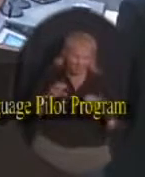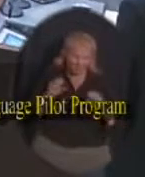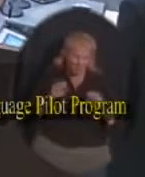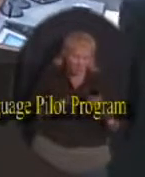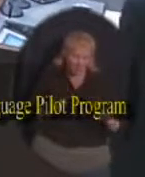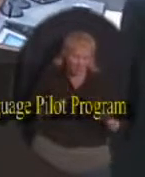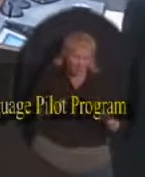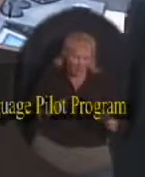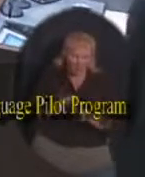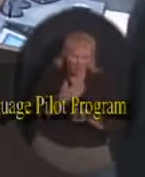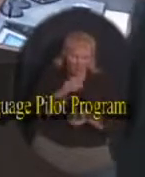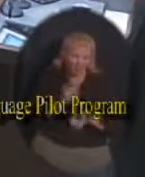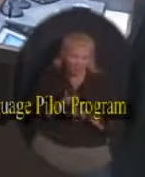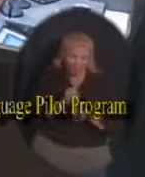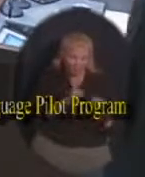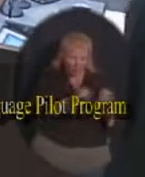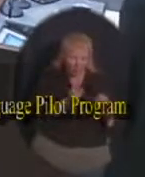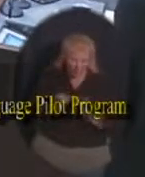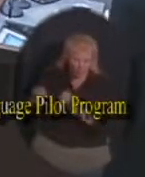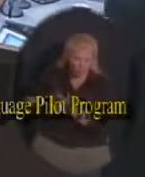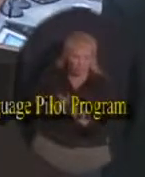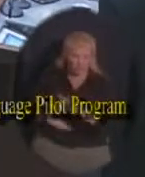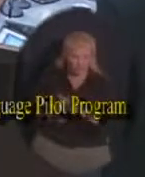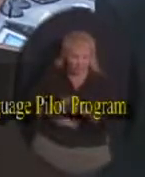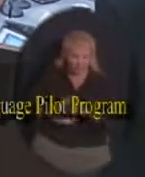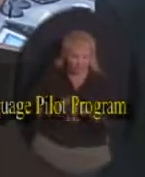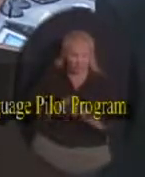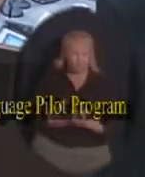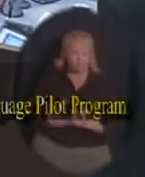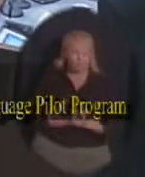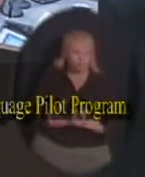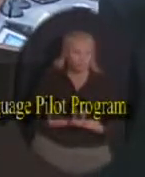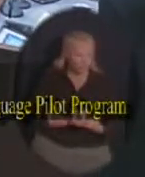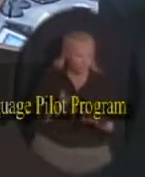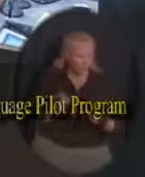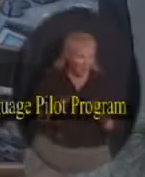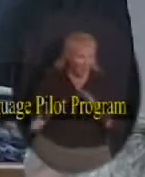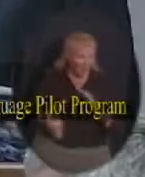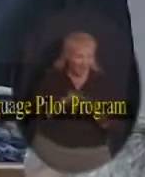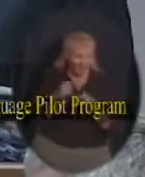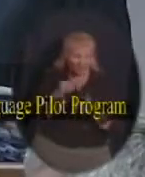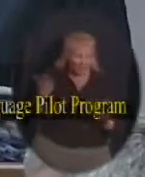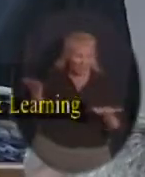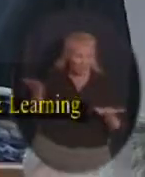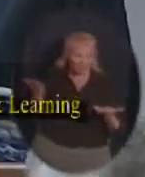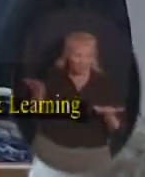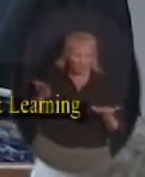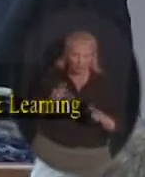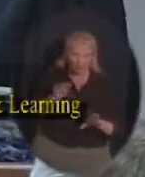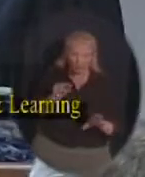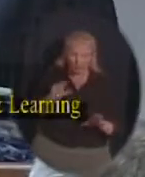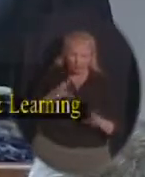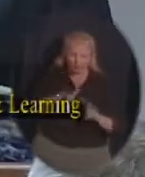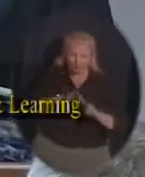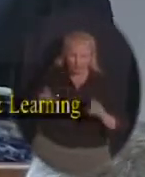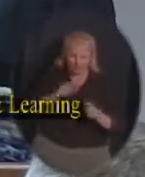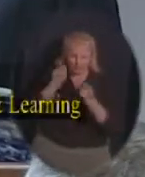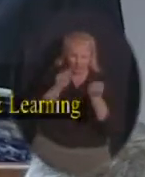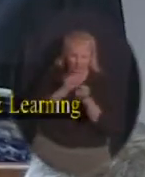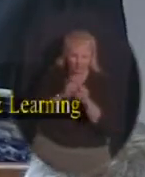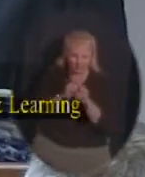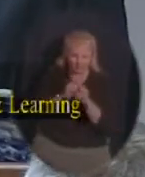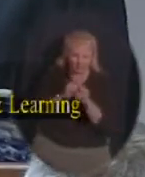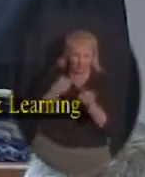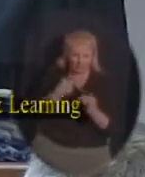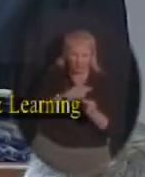individual basis. So, Dr. Banikowski, or you want to add anything to what I've said? No, but specifically, we do plan